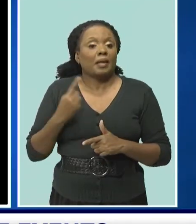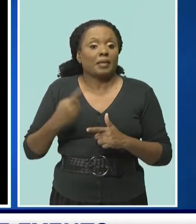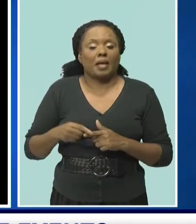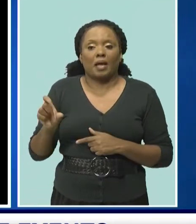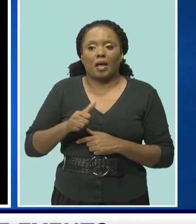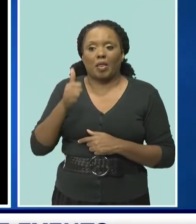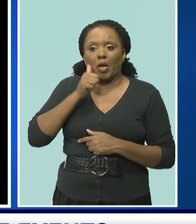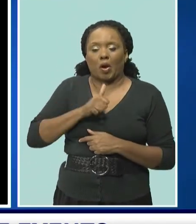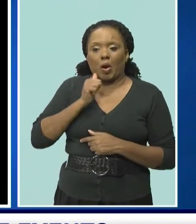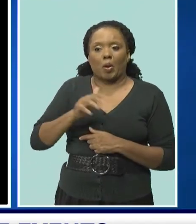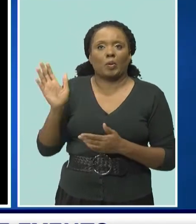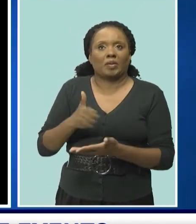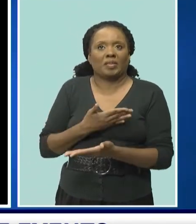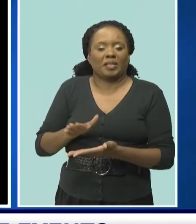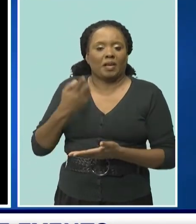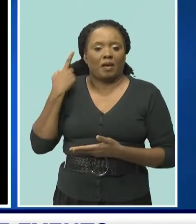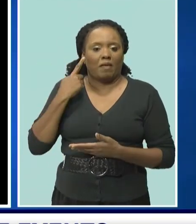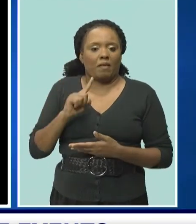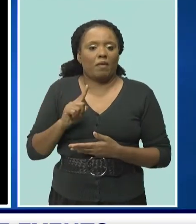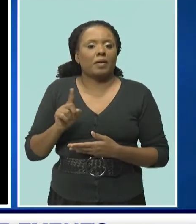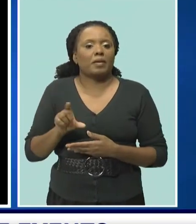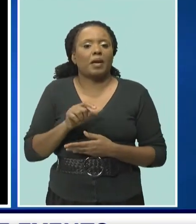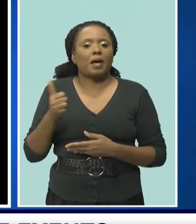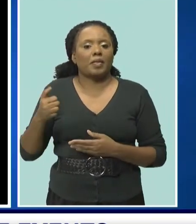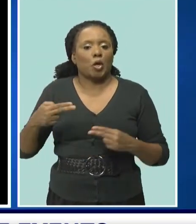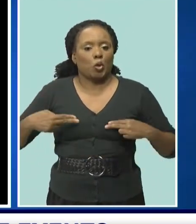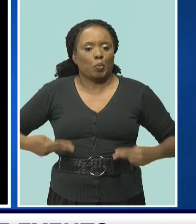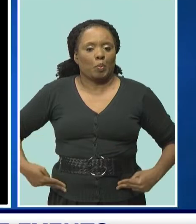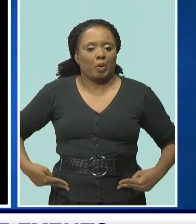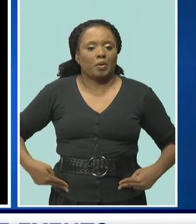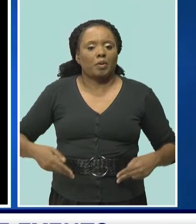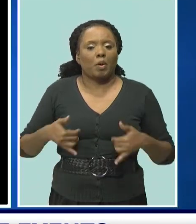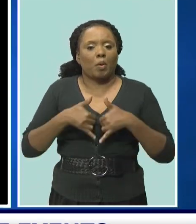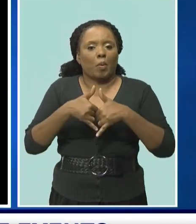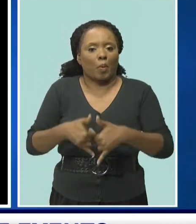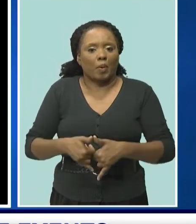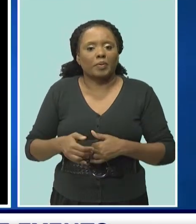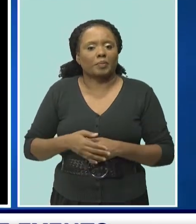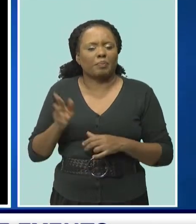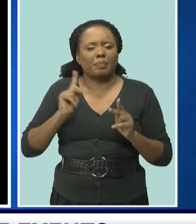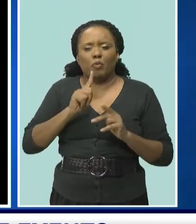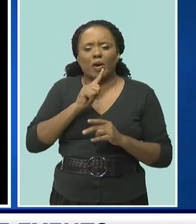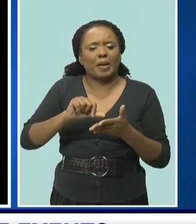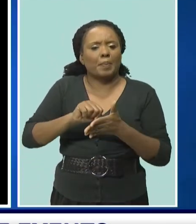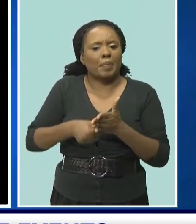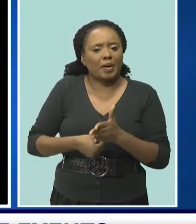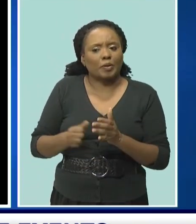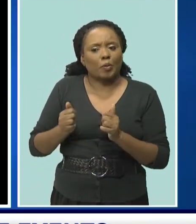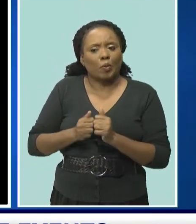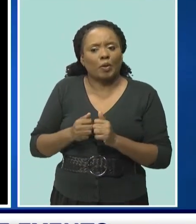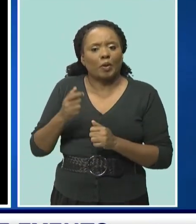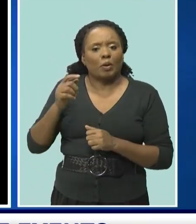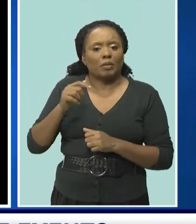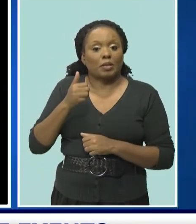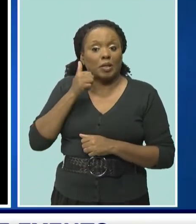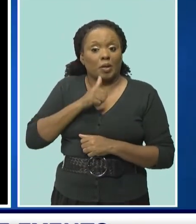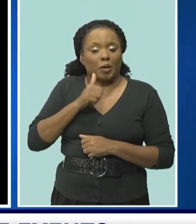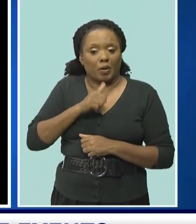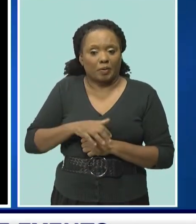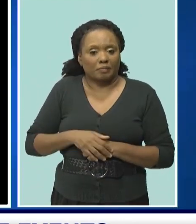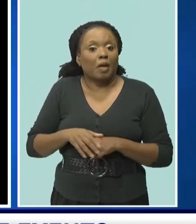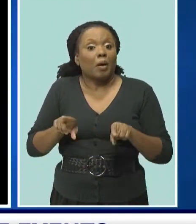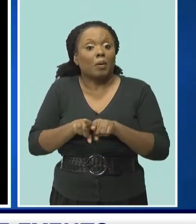at Kensington Oval for the Humanitarian Awards on Sunday or watching it on stream. Doctor of the Most Honourable Anthony